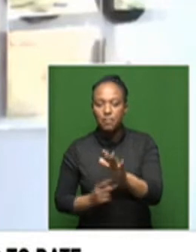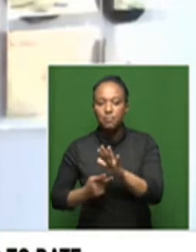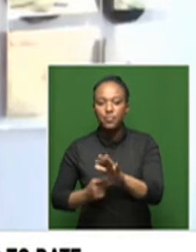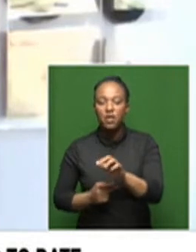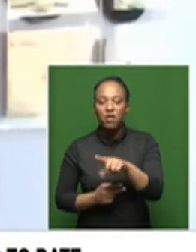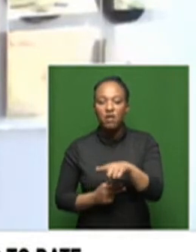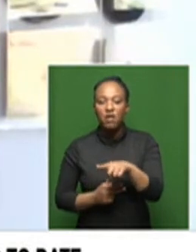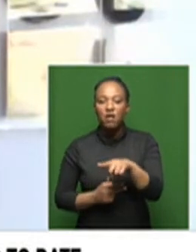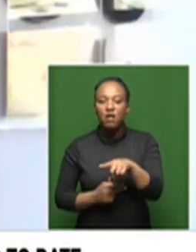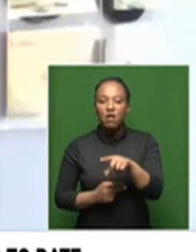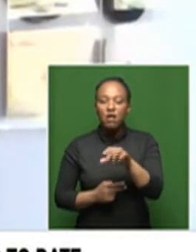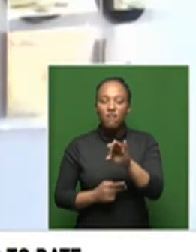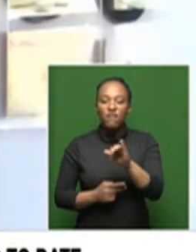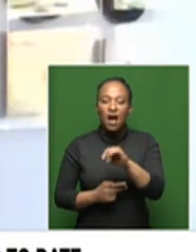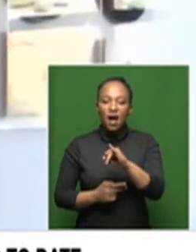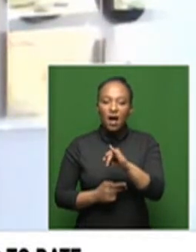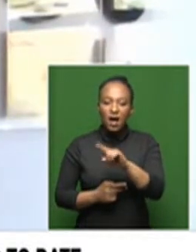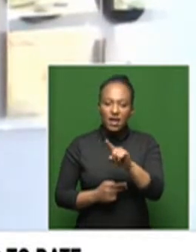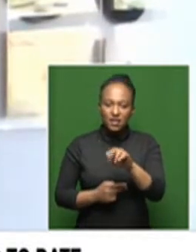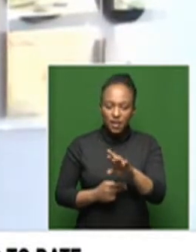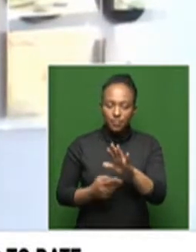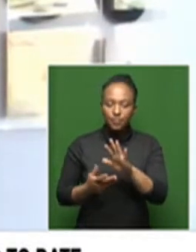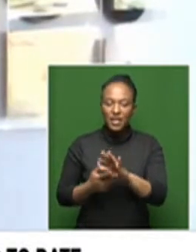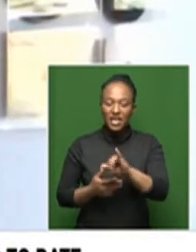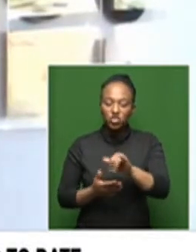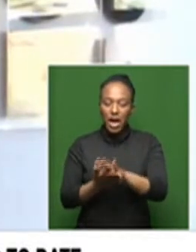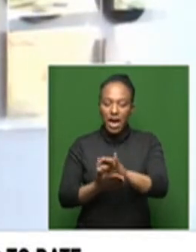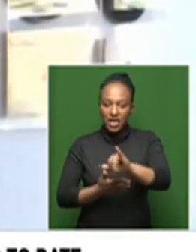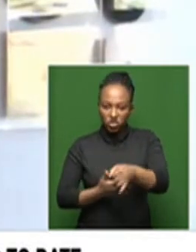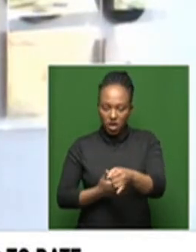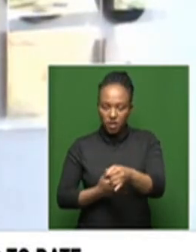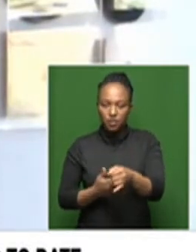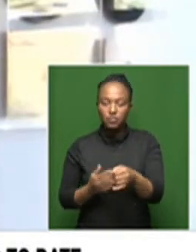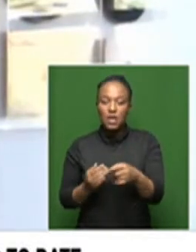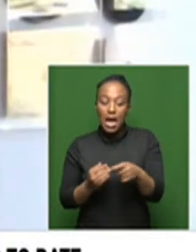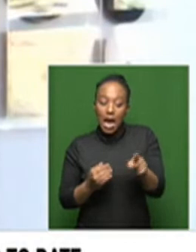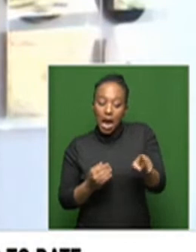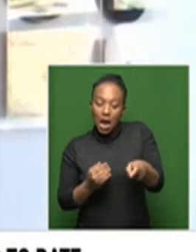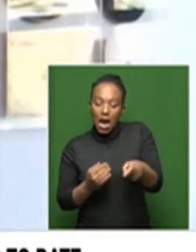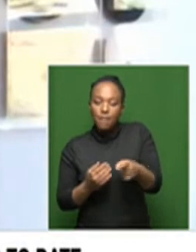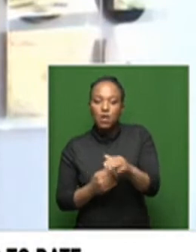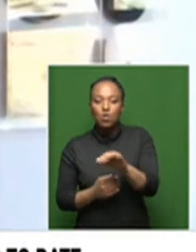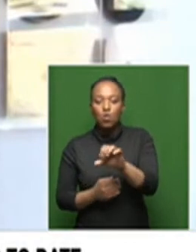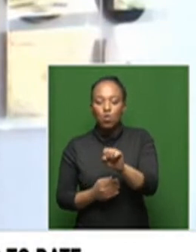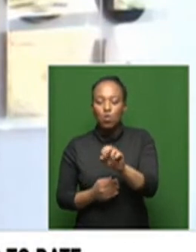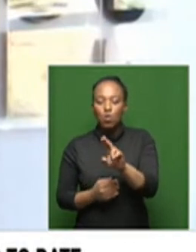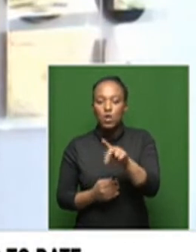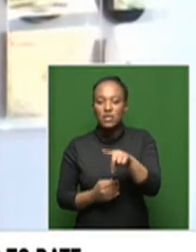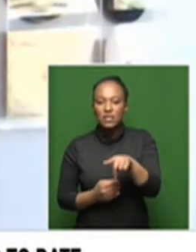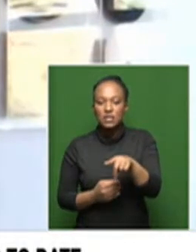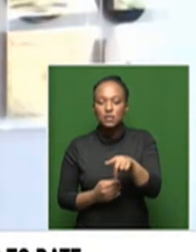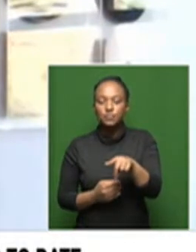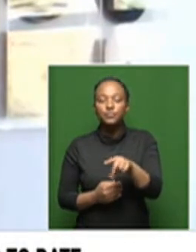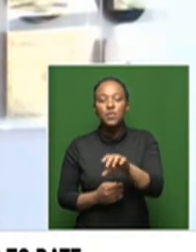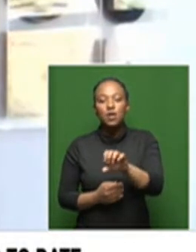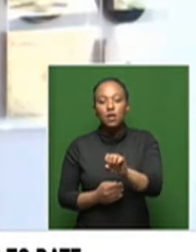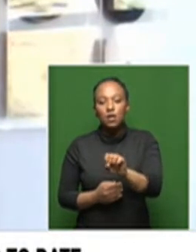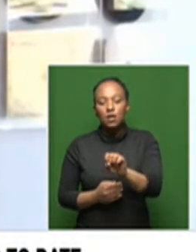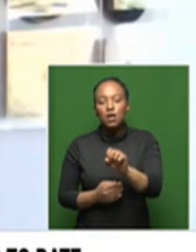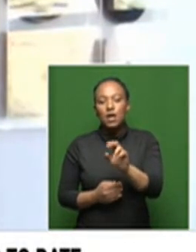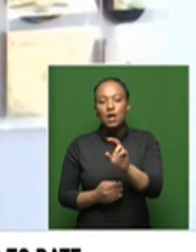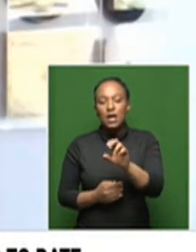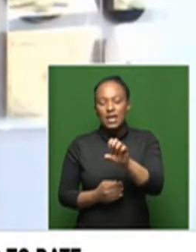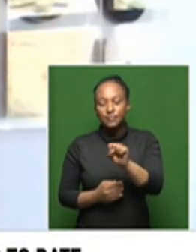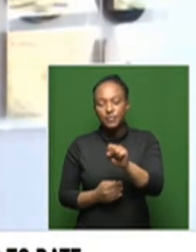J&J. The vaccines that we have in the pipeline are the Sputnik vaccine and the Sinovac vaccine.